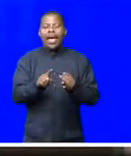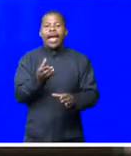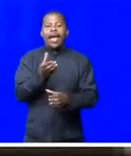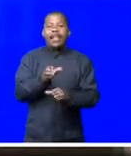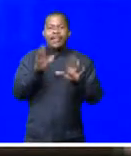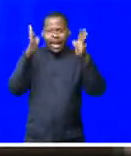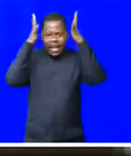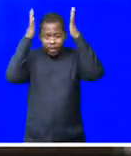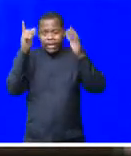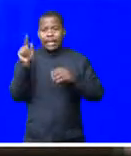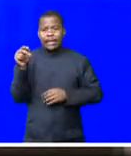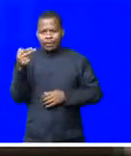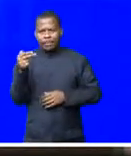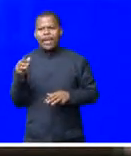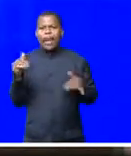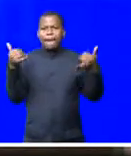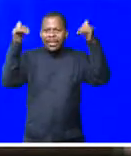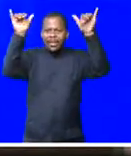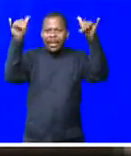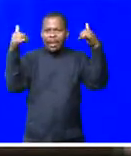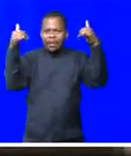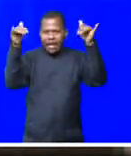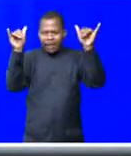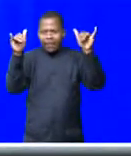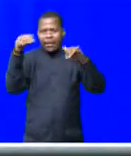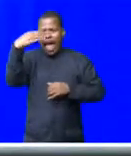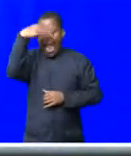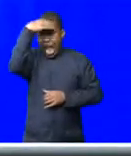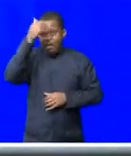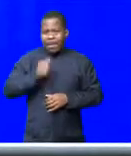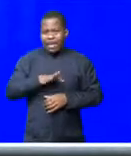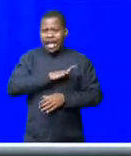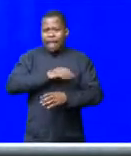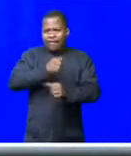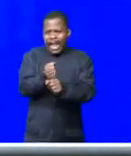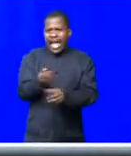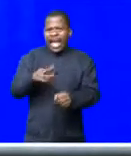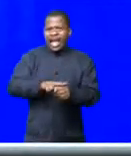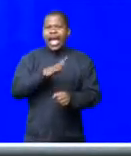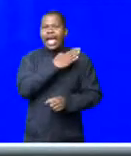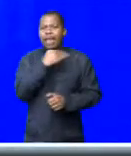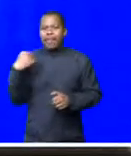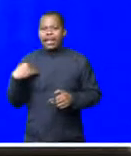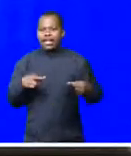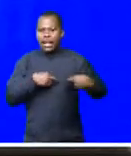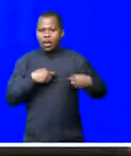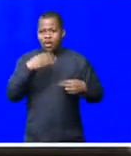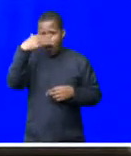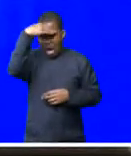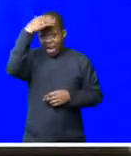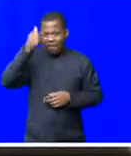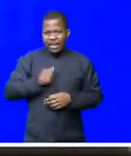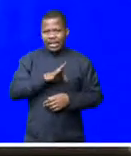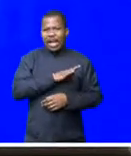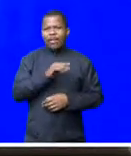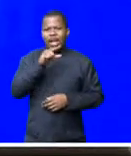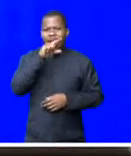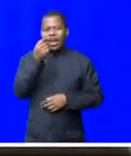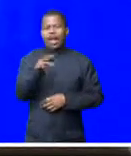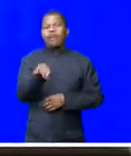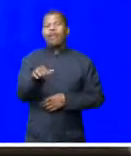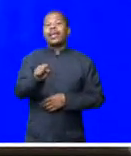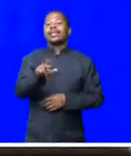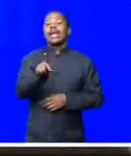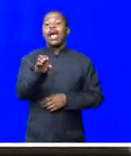nje beligubha isuku leti-70 tembuso lapho khona induna yelitiko Mabulala Maseko uqinisekisile ukuthi